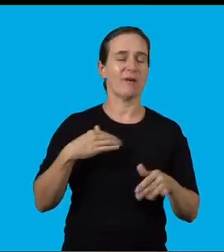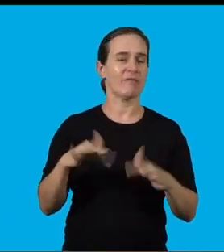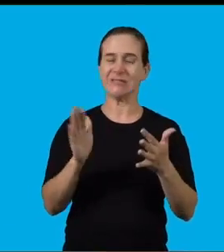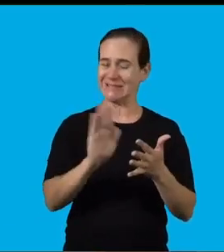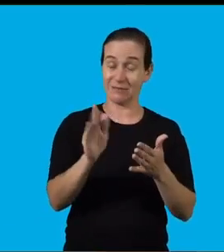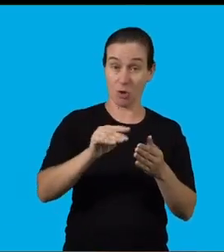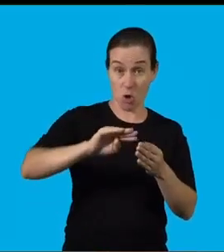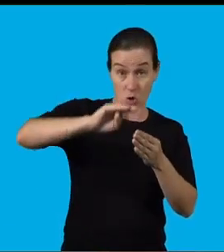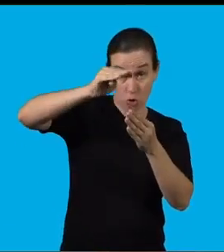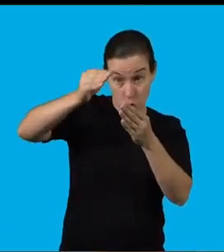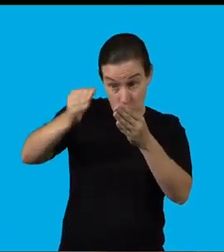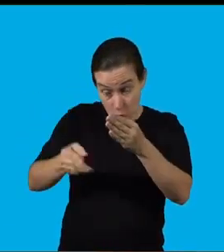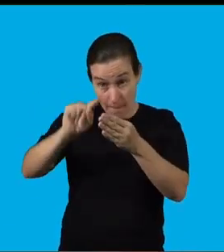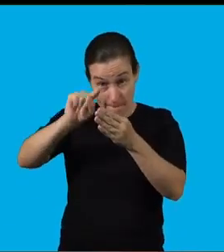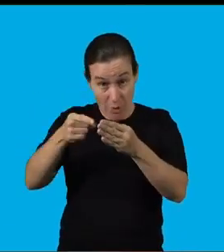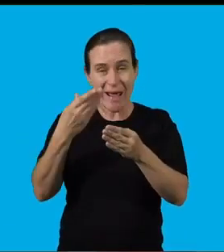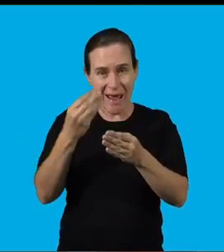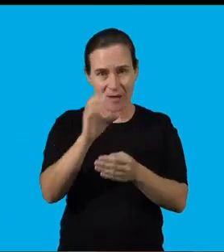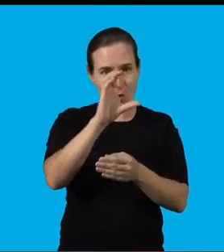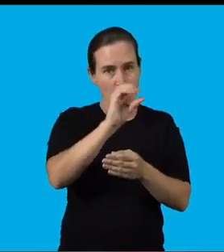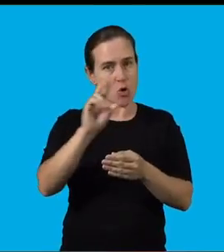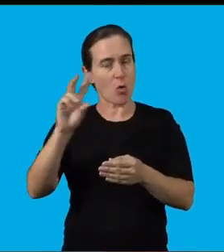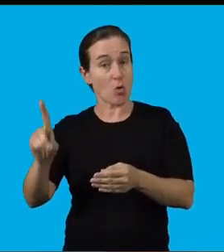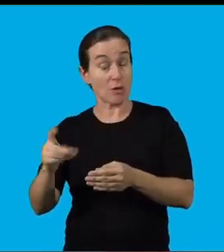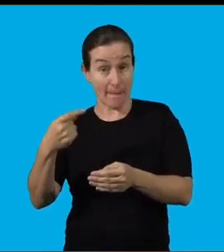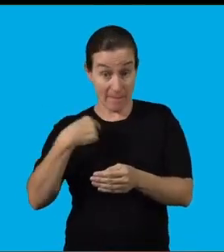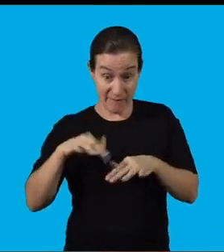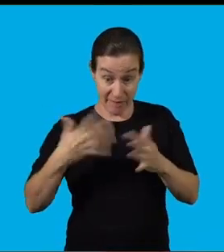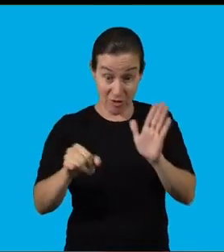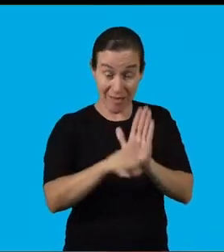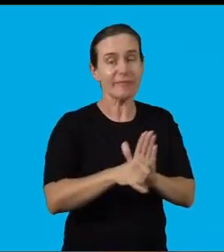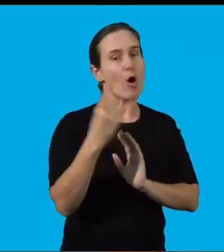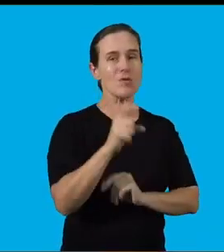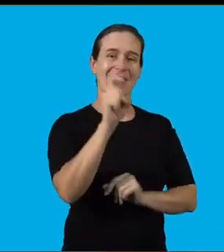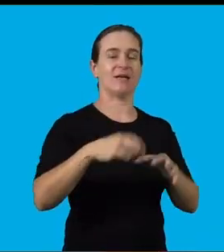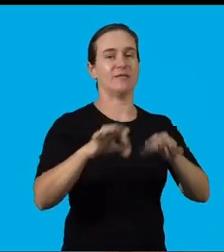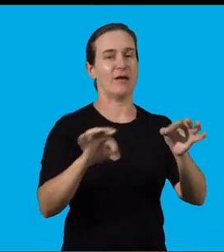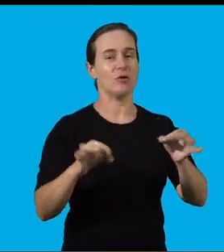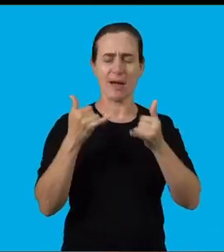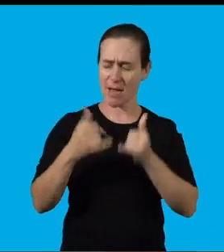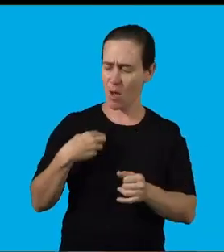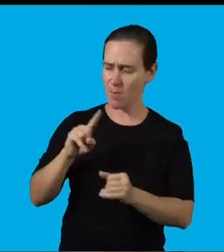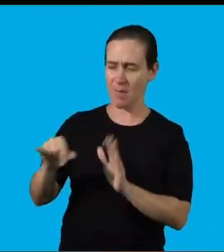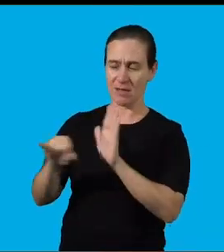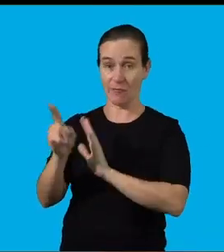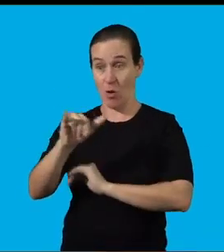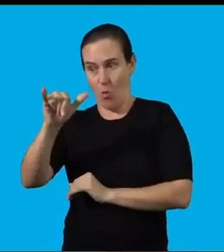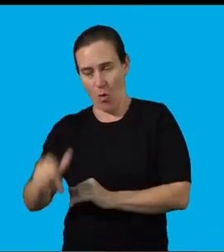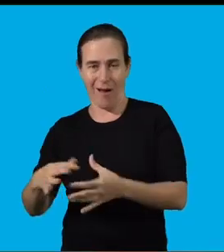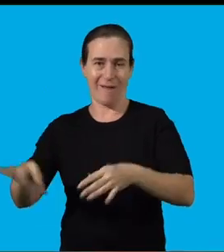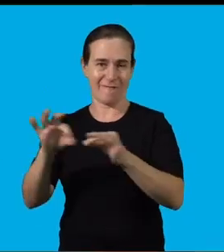remember, a turning point is made up of coordinates. All you found are the x values. So we need to find the